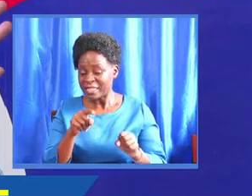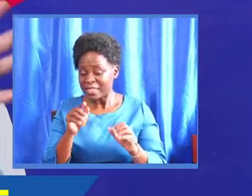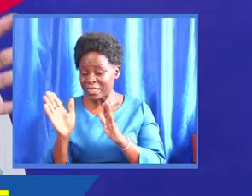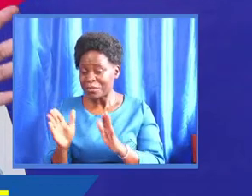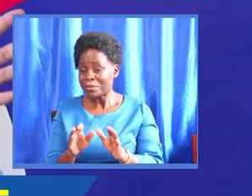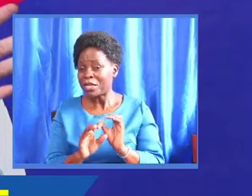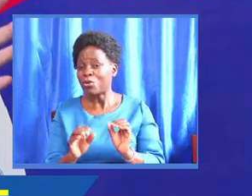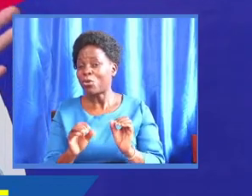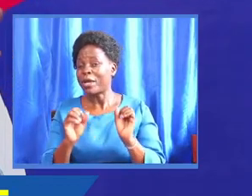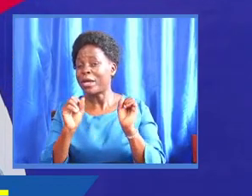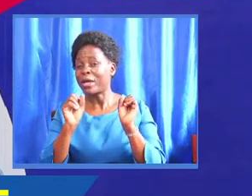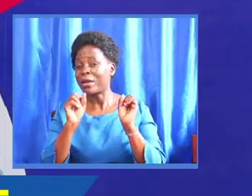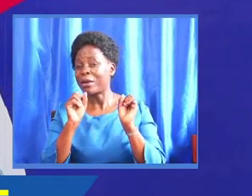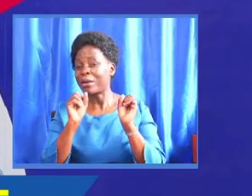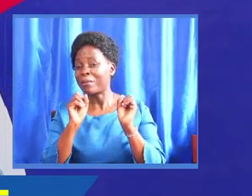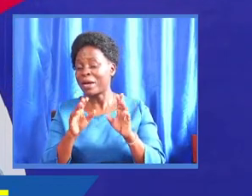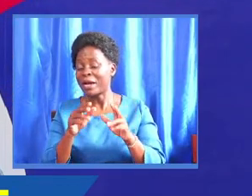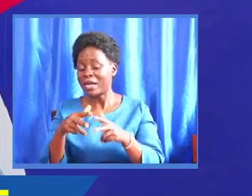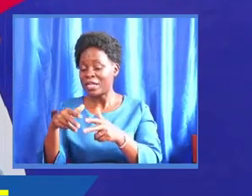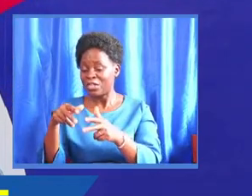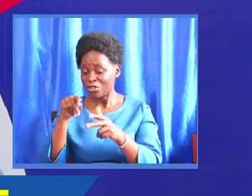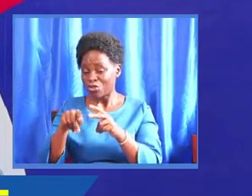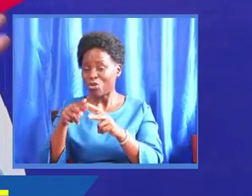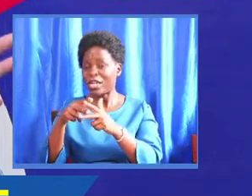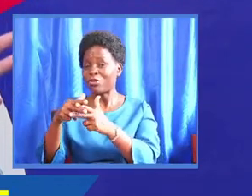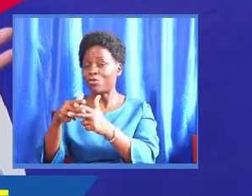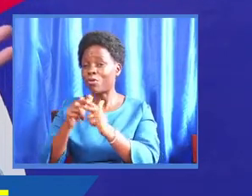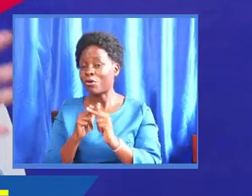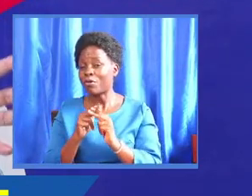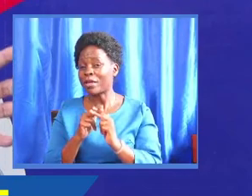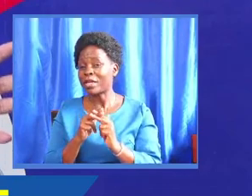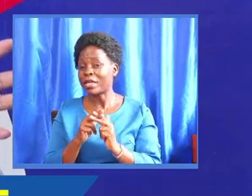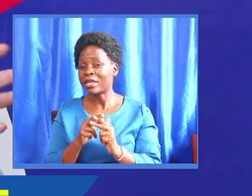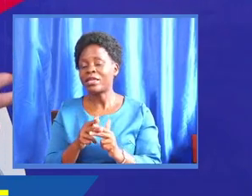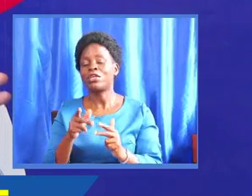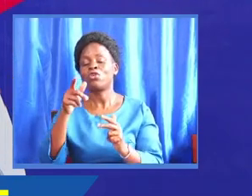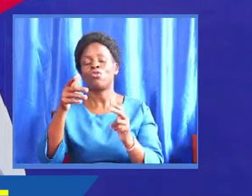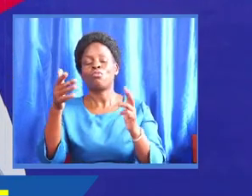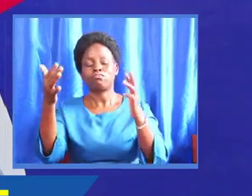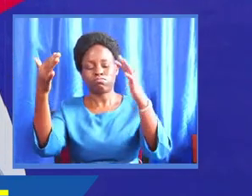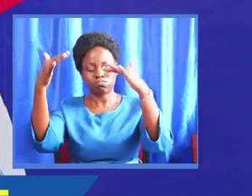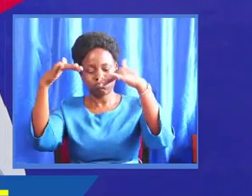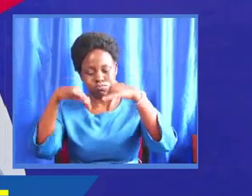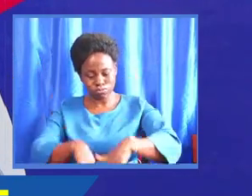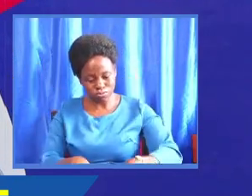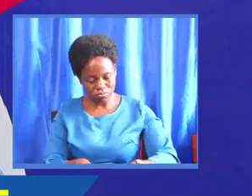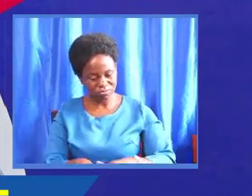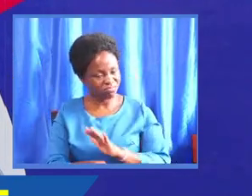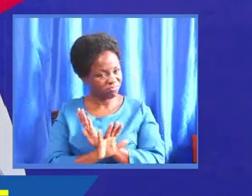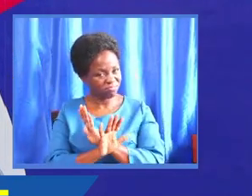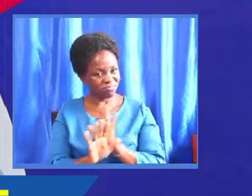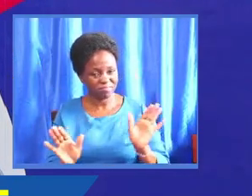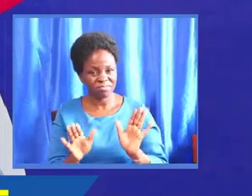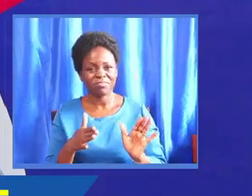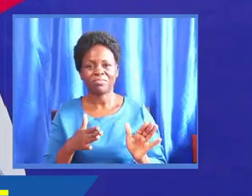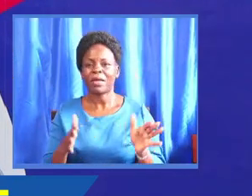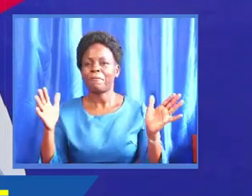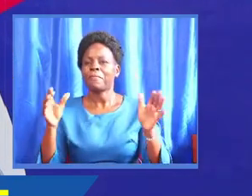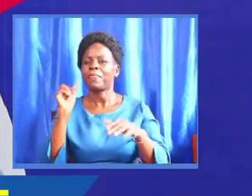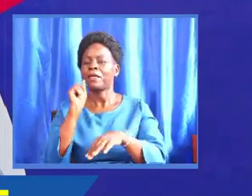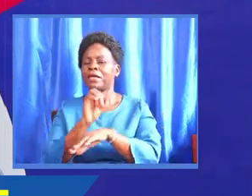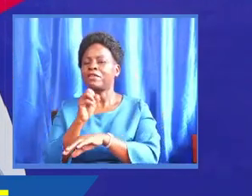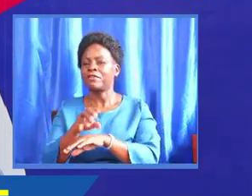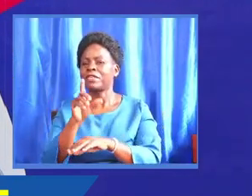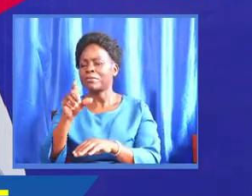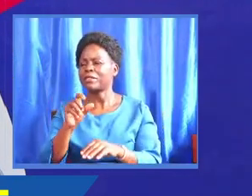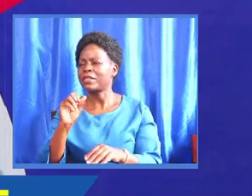in a leveraging or borrowing, it will bring your downfall. My biggest advice to anyone